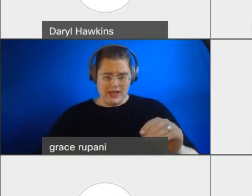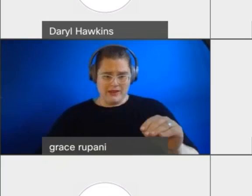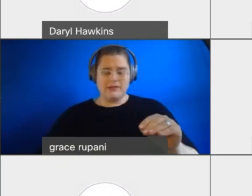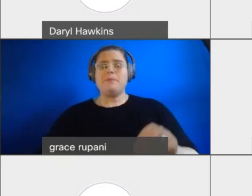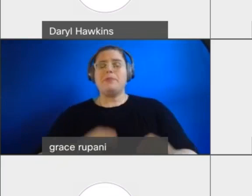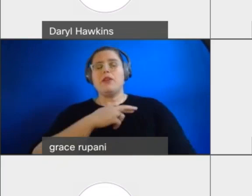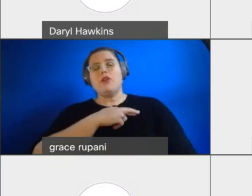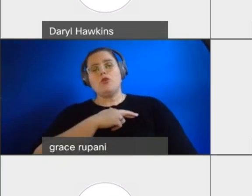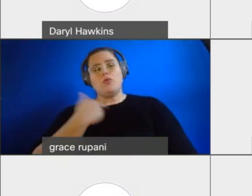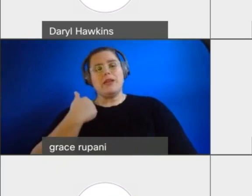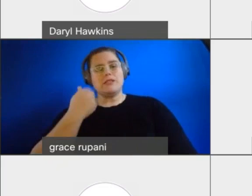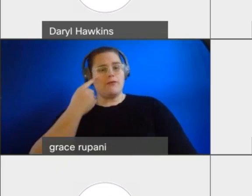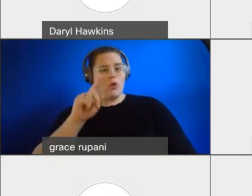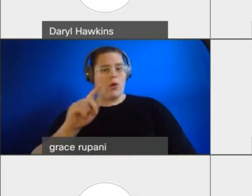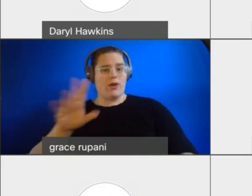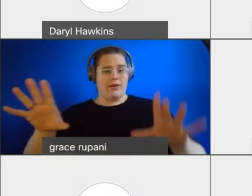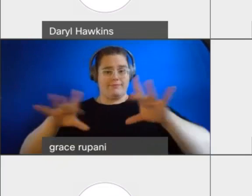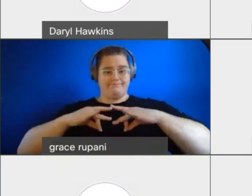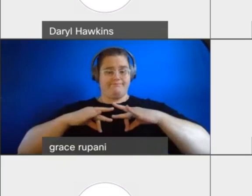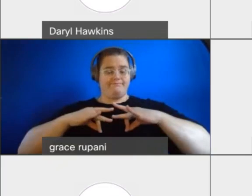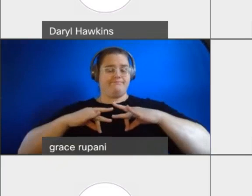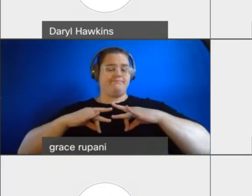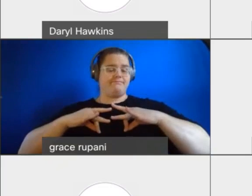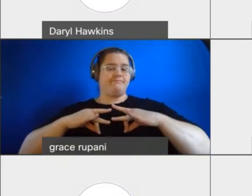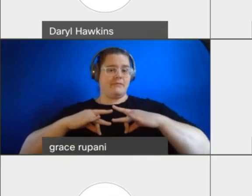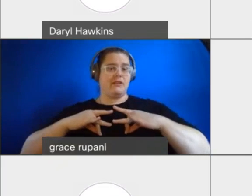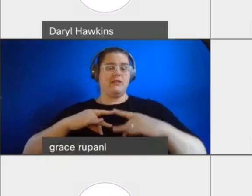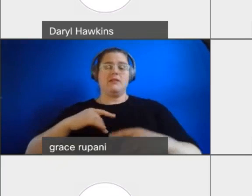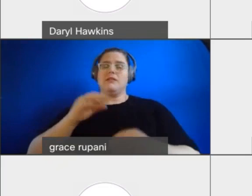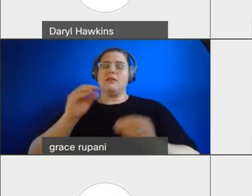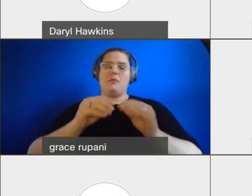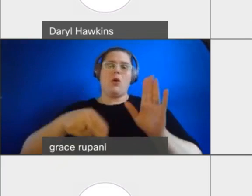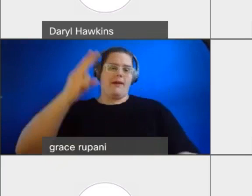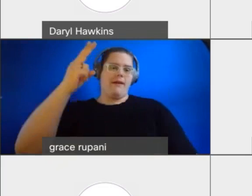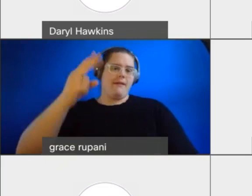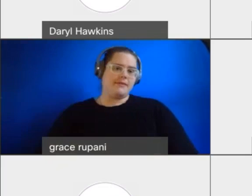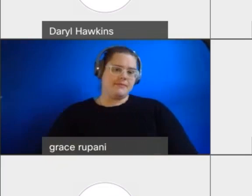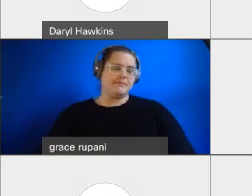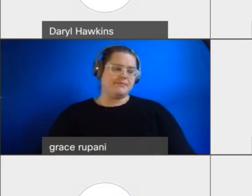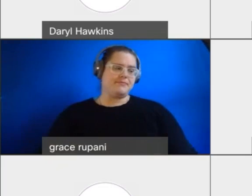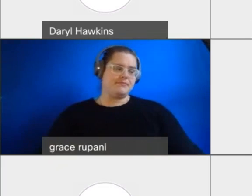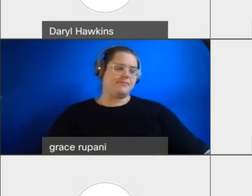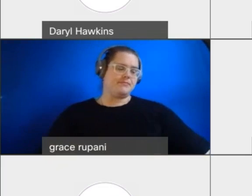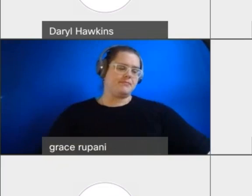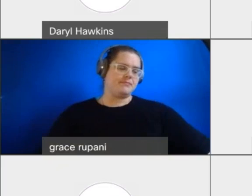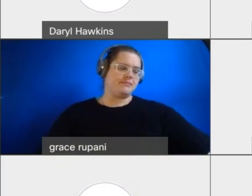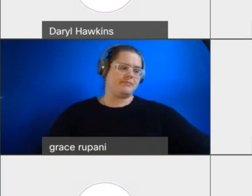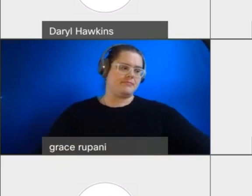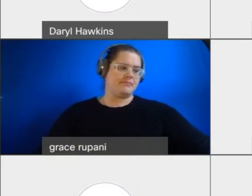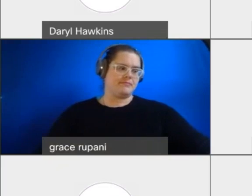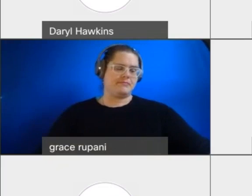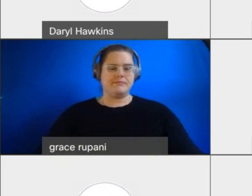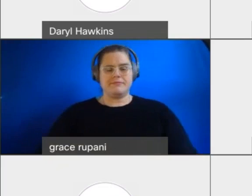contracting COVID in those congregate settings is far higher. So, if there is to